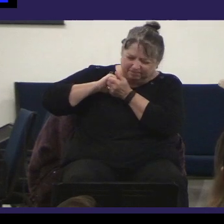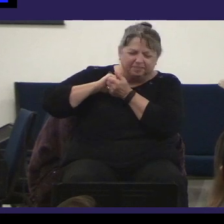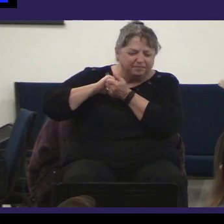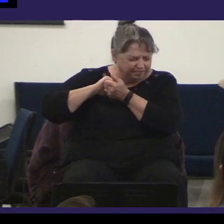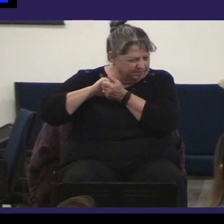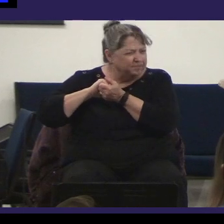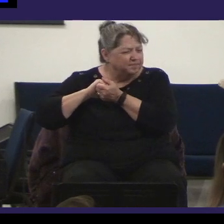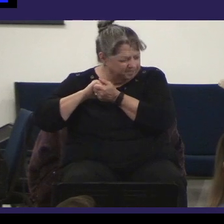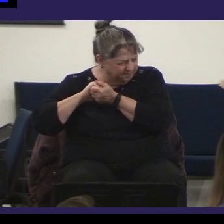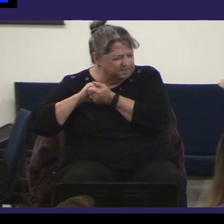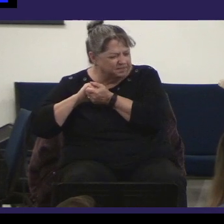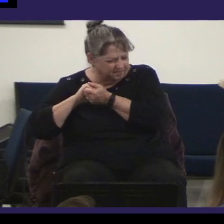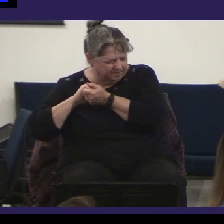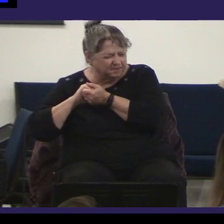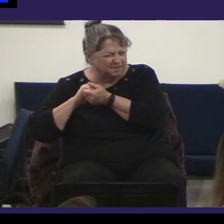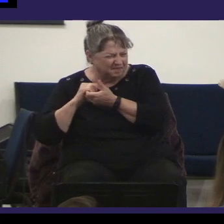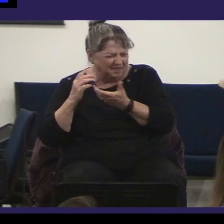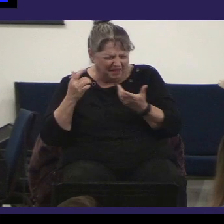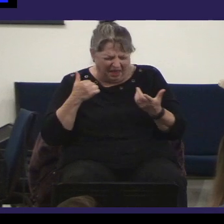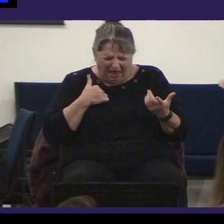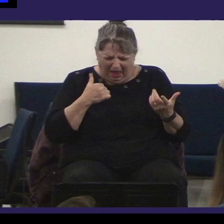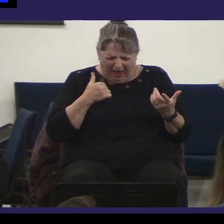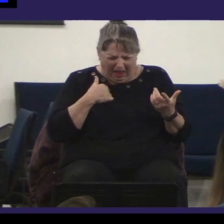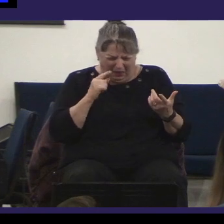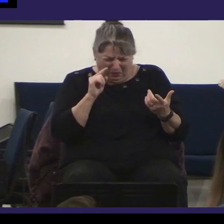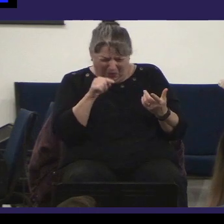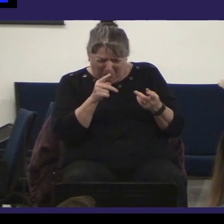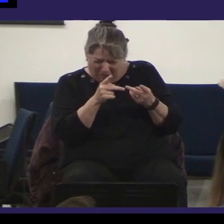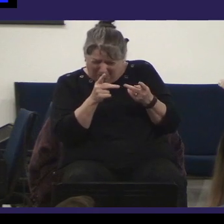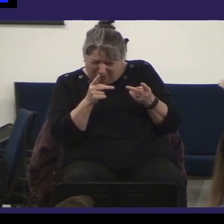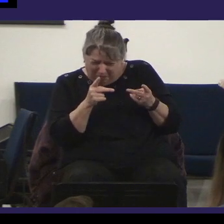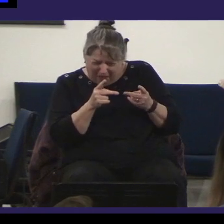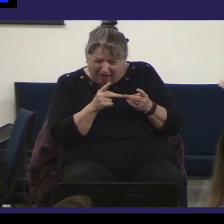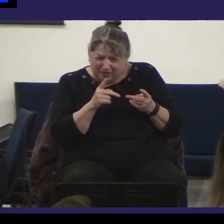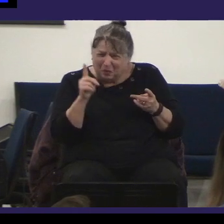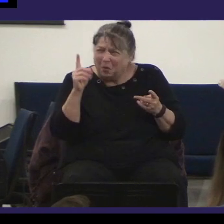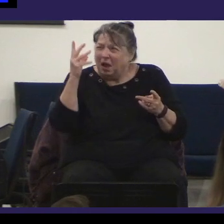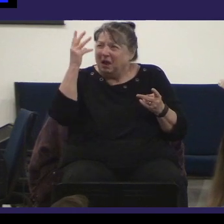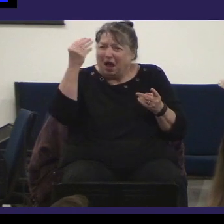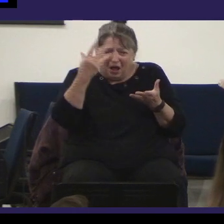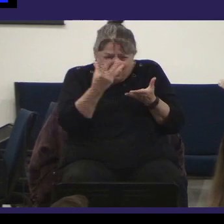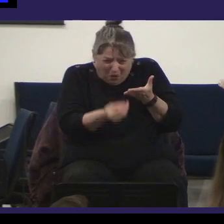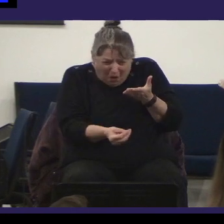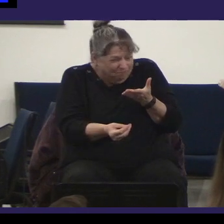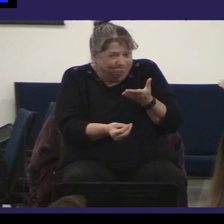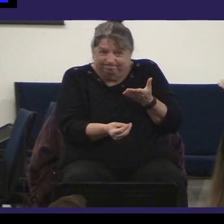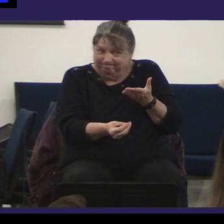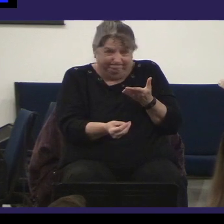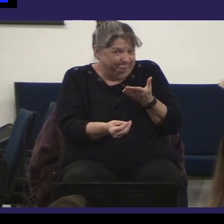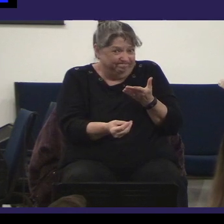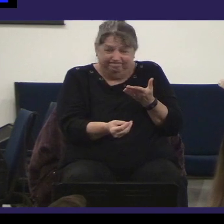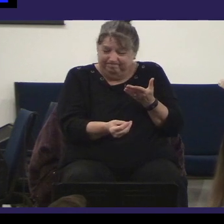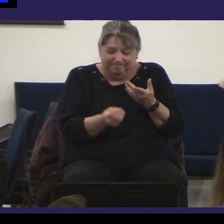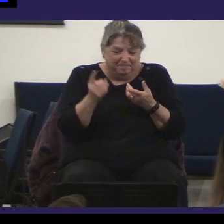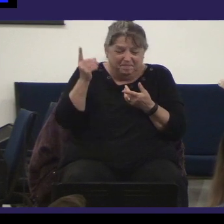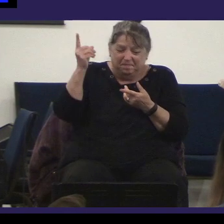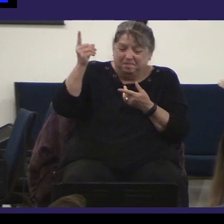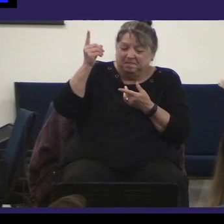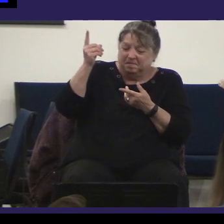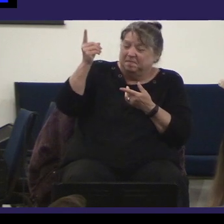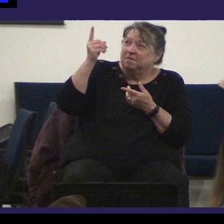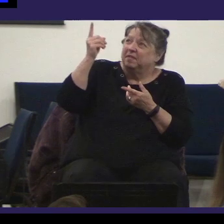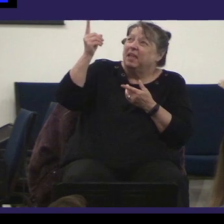There's no place I go that he is not. Where the Spirit of the Lord